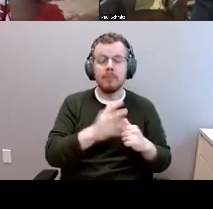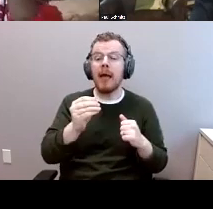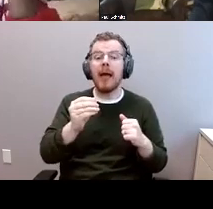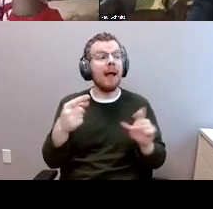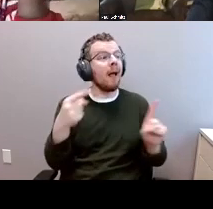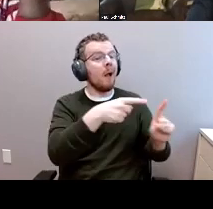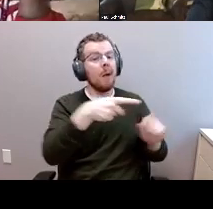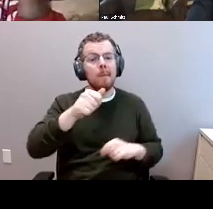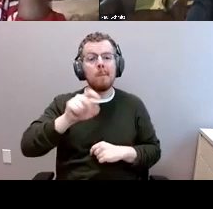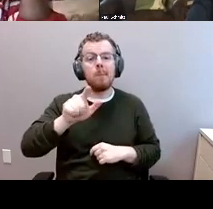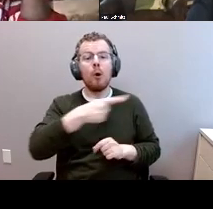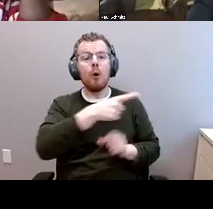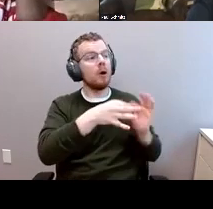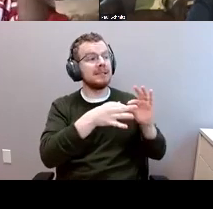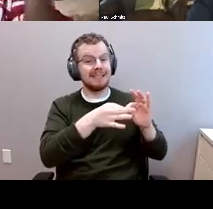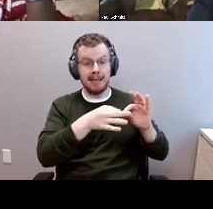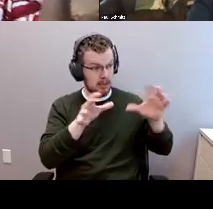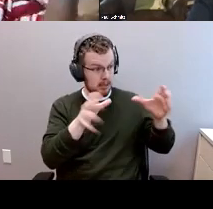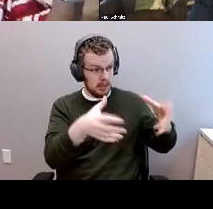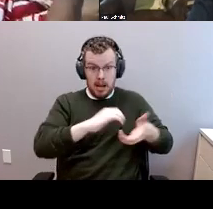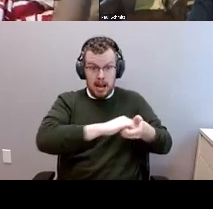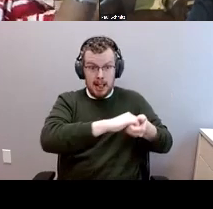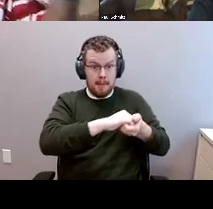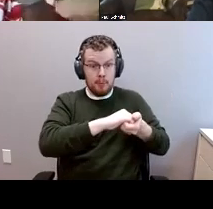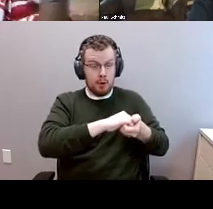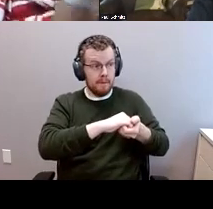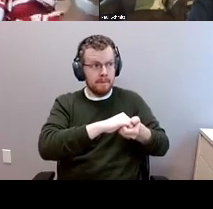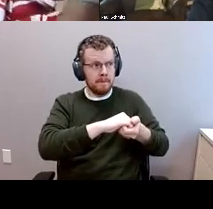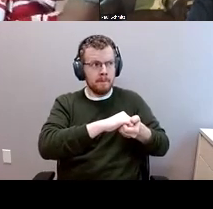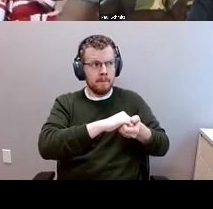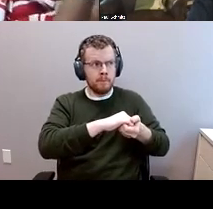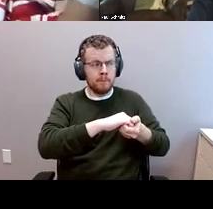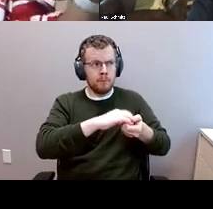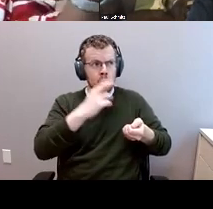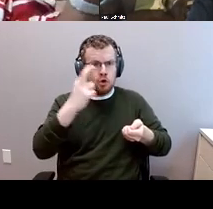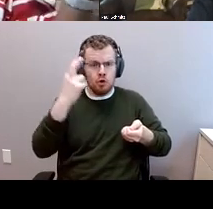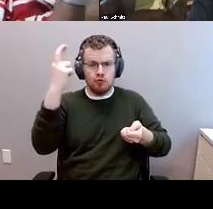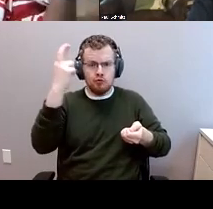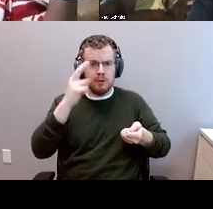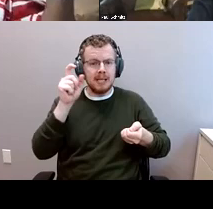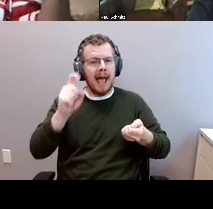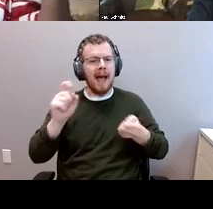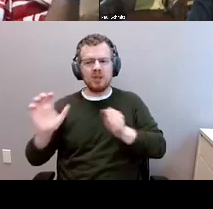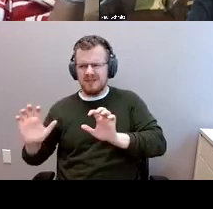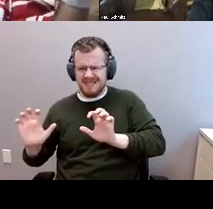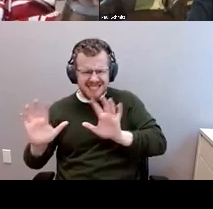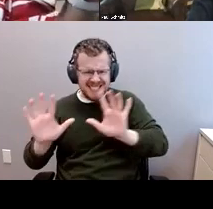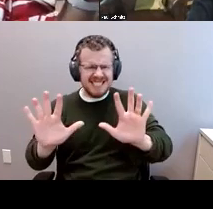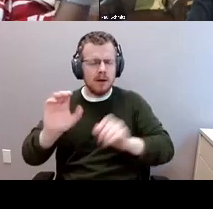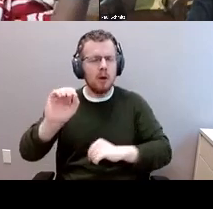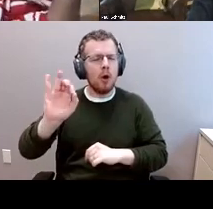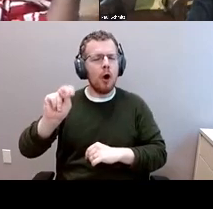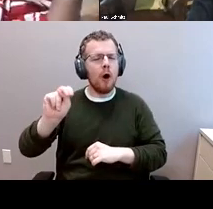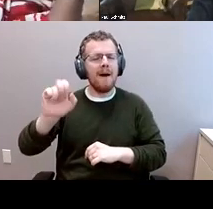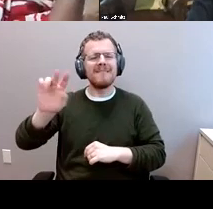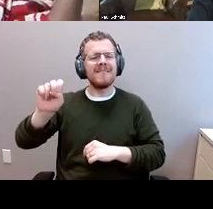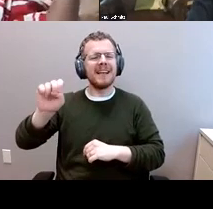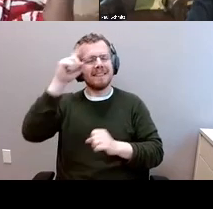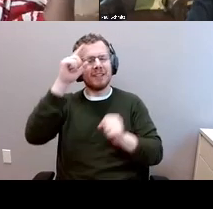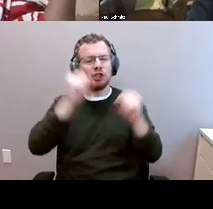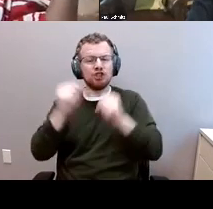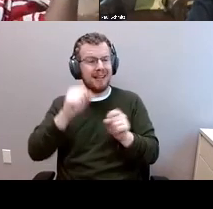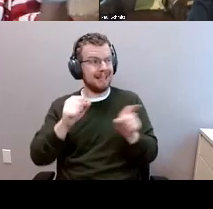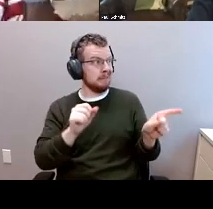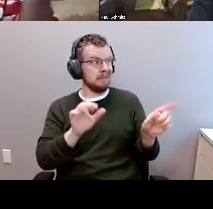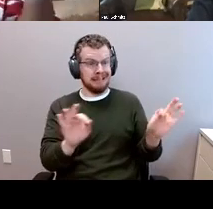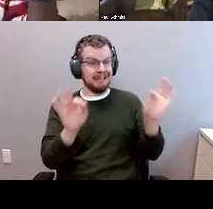about the collaborative is the other thing that we know, like the reason why that offensive strategy that Junius was speaking to is so critical